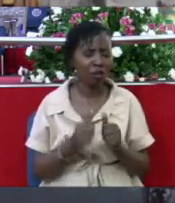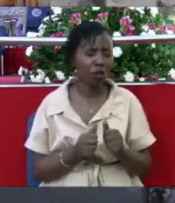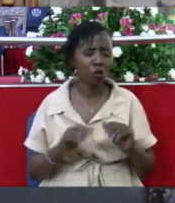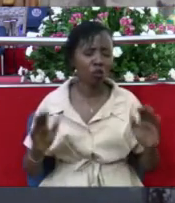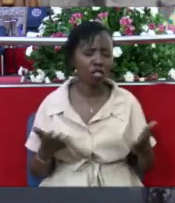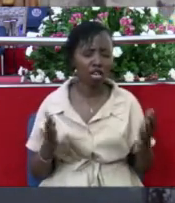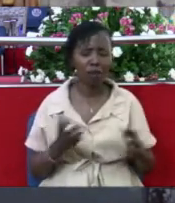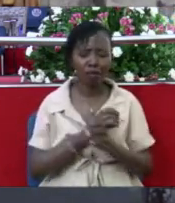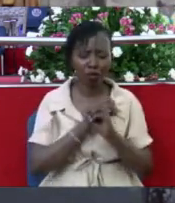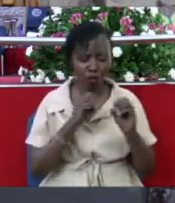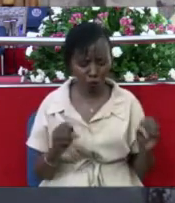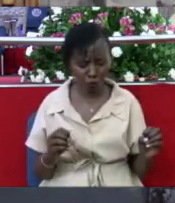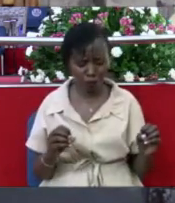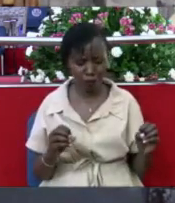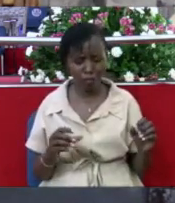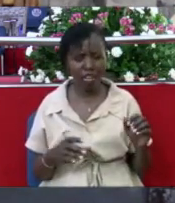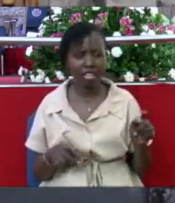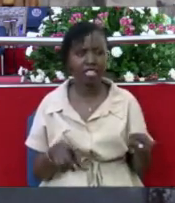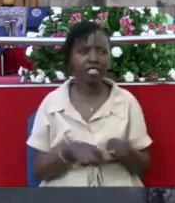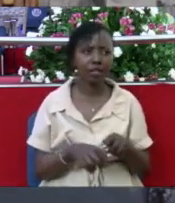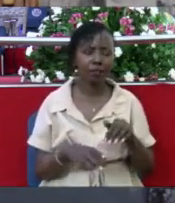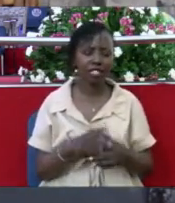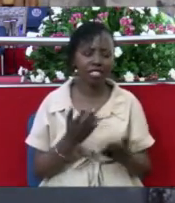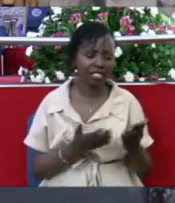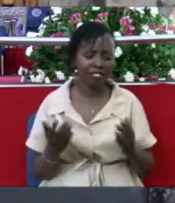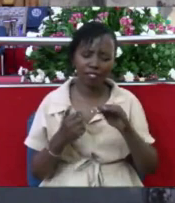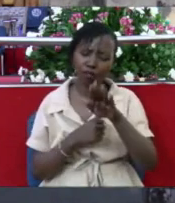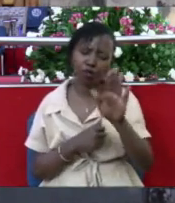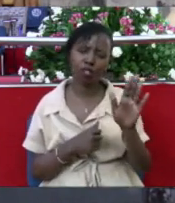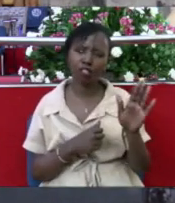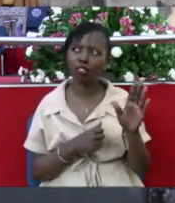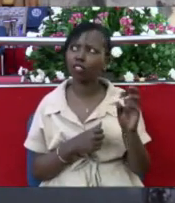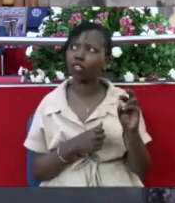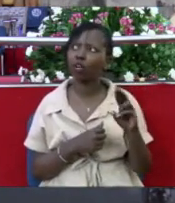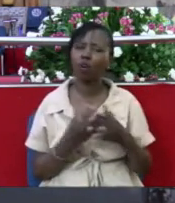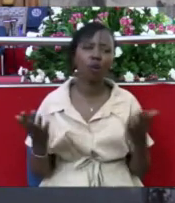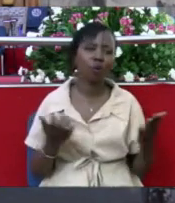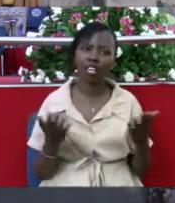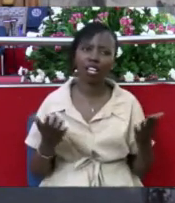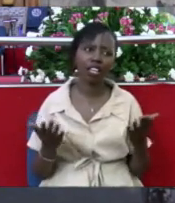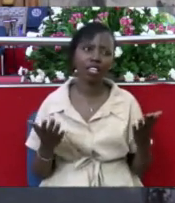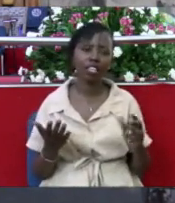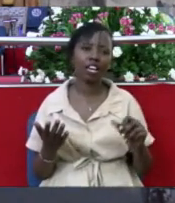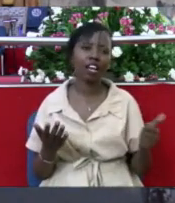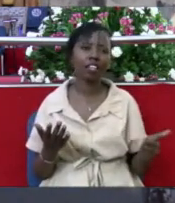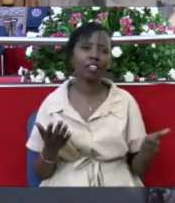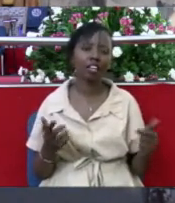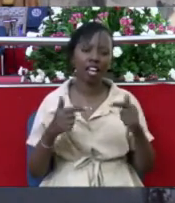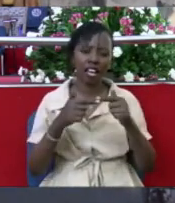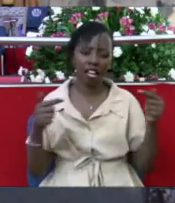where it stagnated. Or whatever else it could be. The enemy is fighting